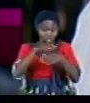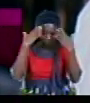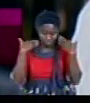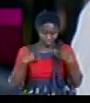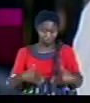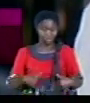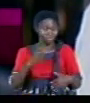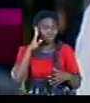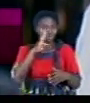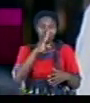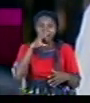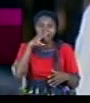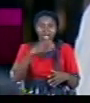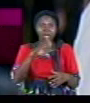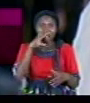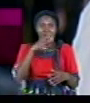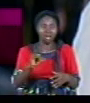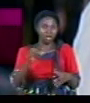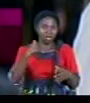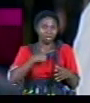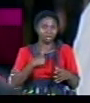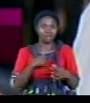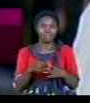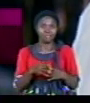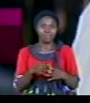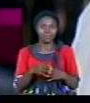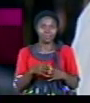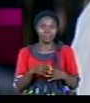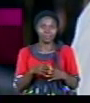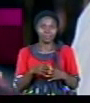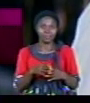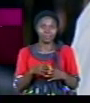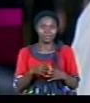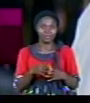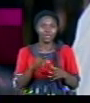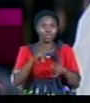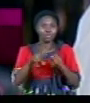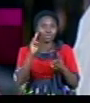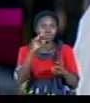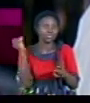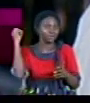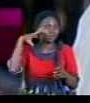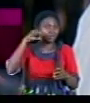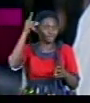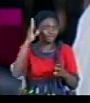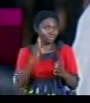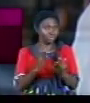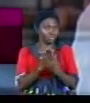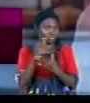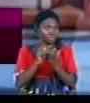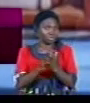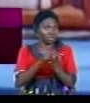disorganized. This thing disturbed me, but by the grace of God, during this program,